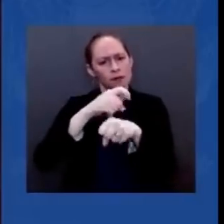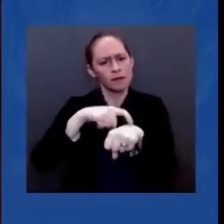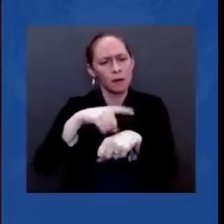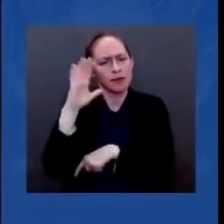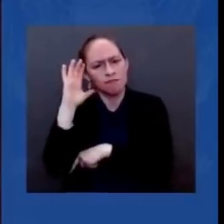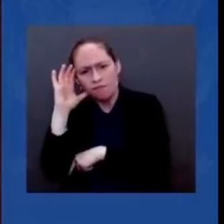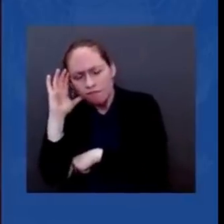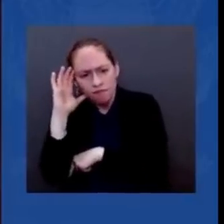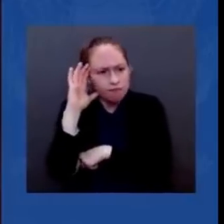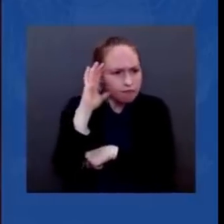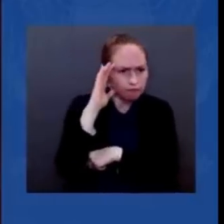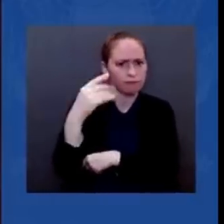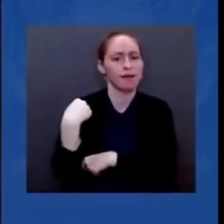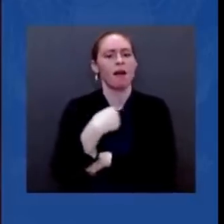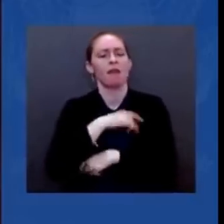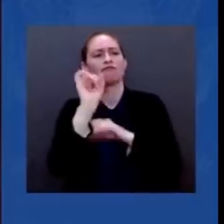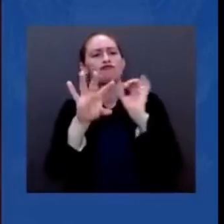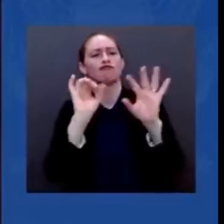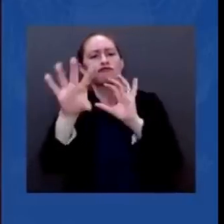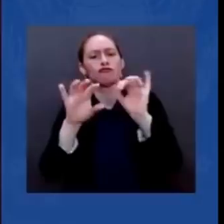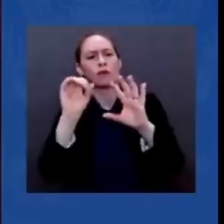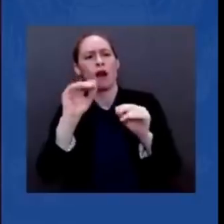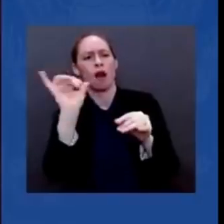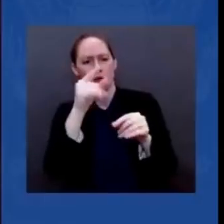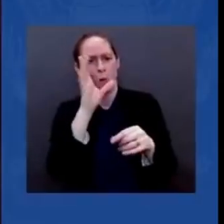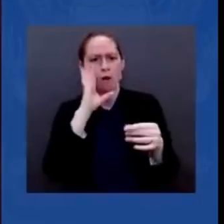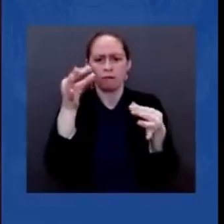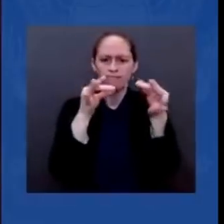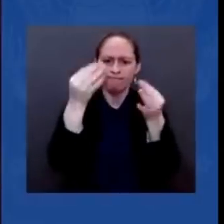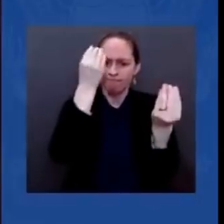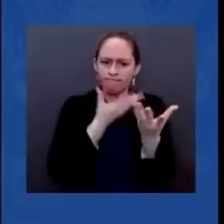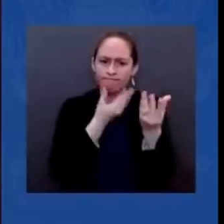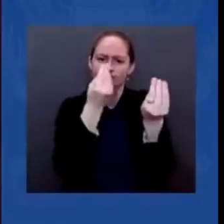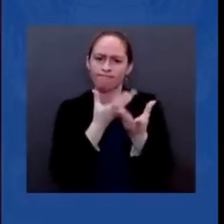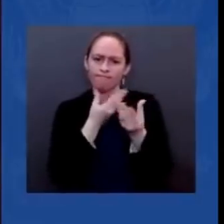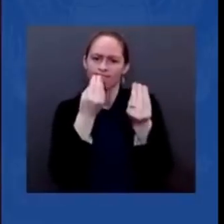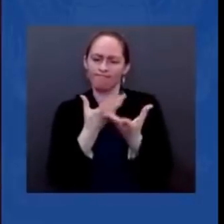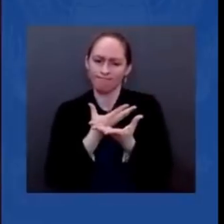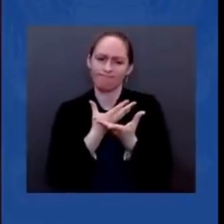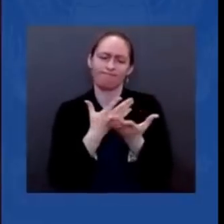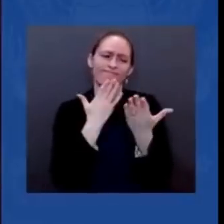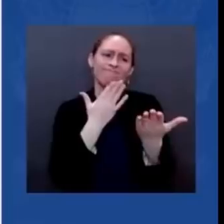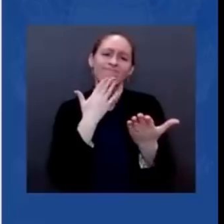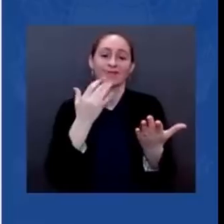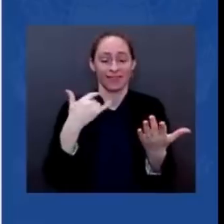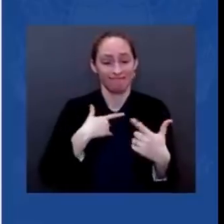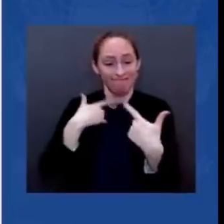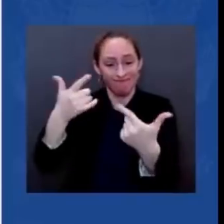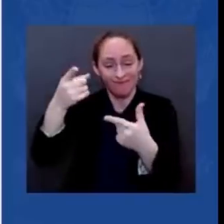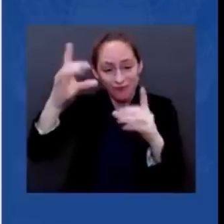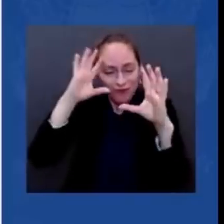So, Mr. President, the microphone is you. Thank you, President Biden. I said, thank you very much, Ace. Look, there is